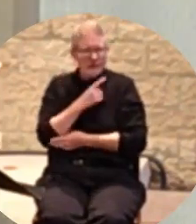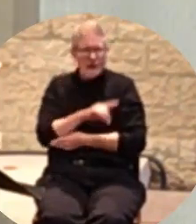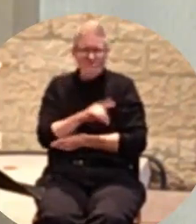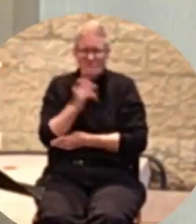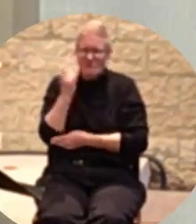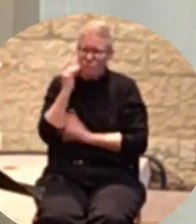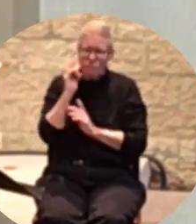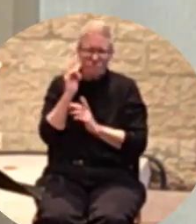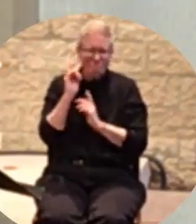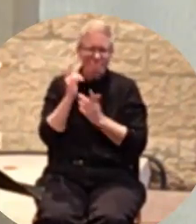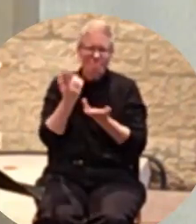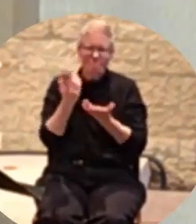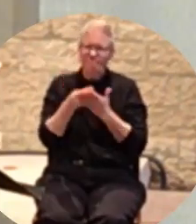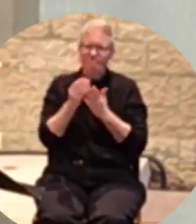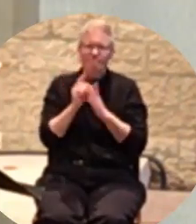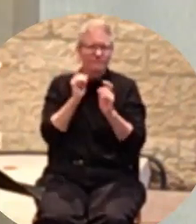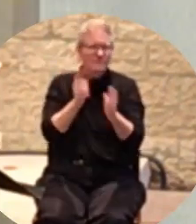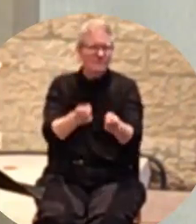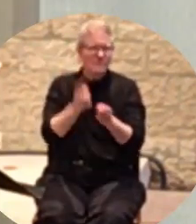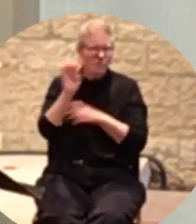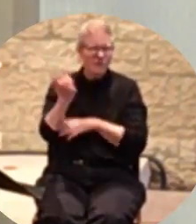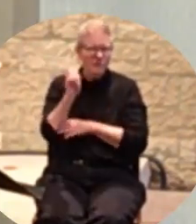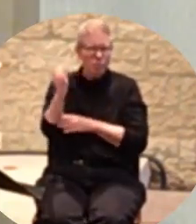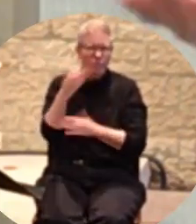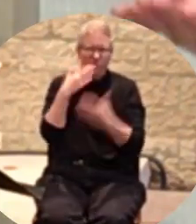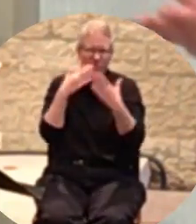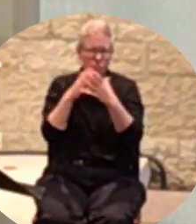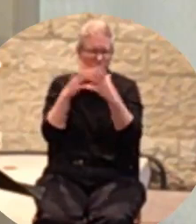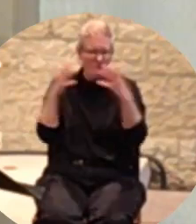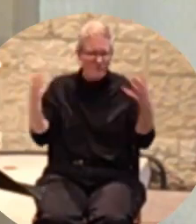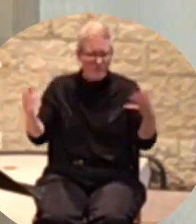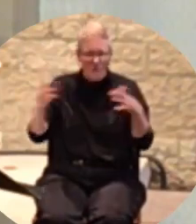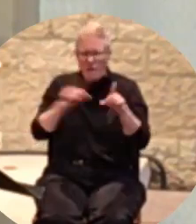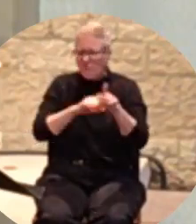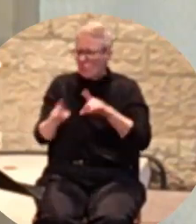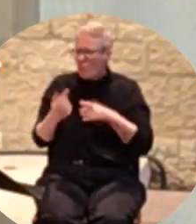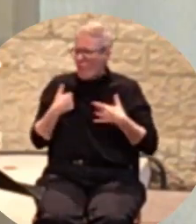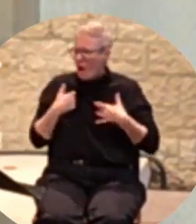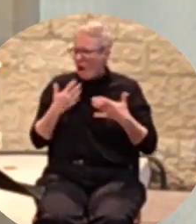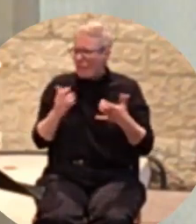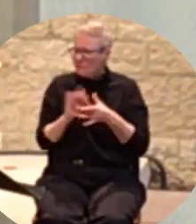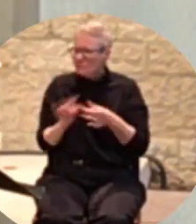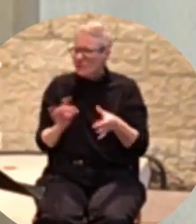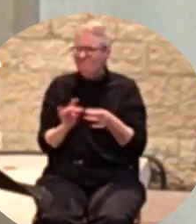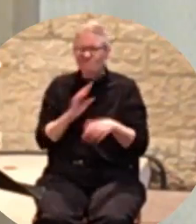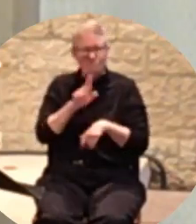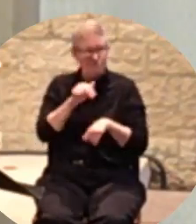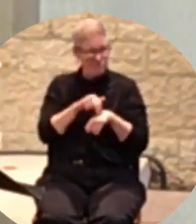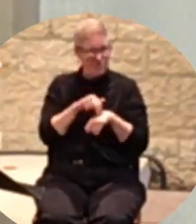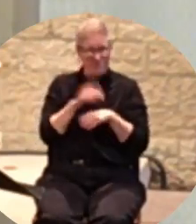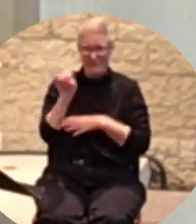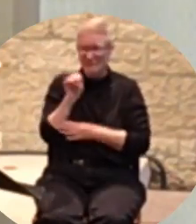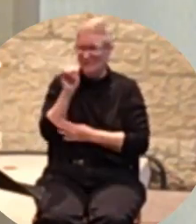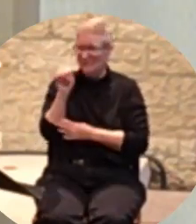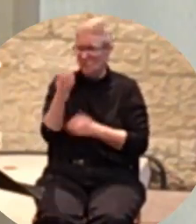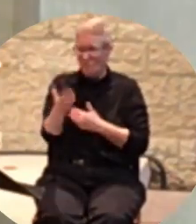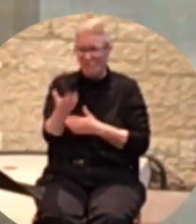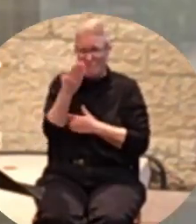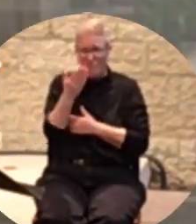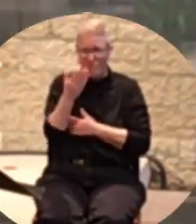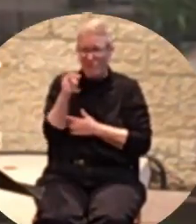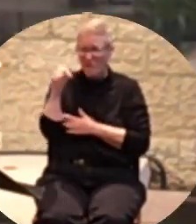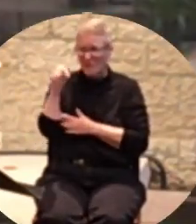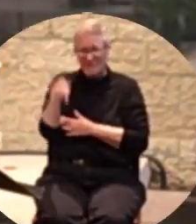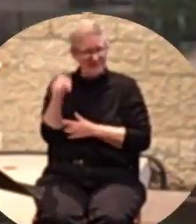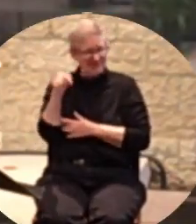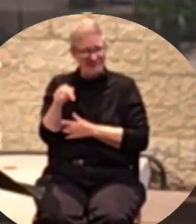much. I must also say that usually on an Easter morning, the sanctuary is filled at least twice. Sometimes it's